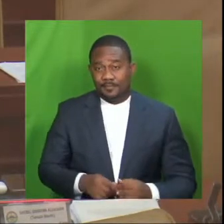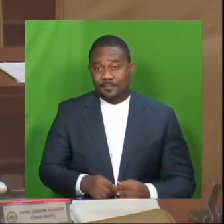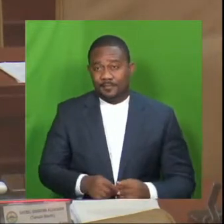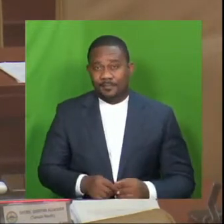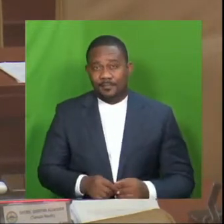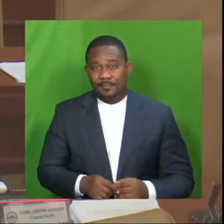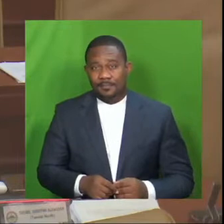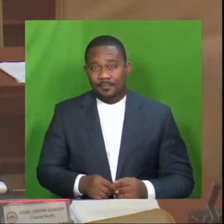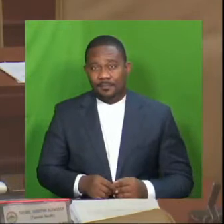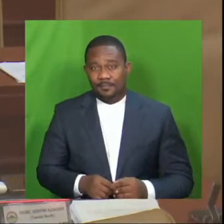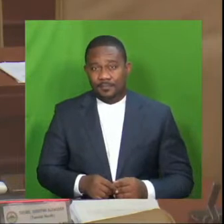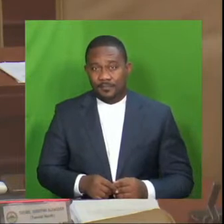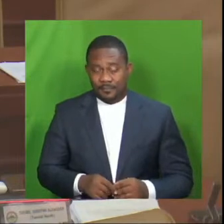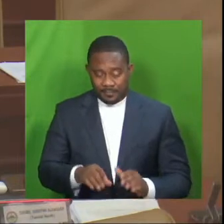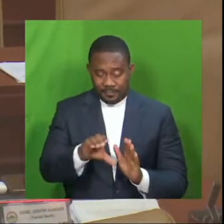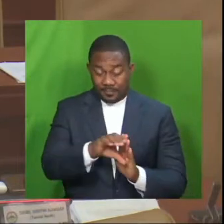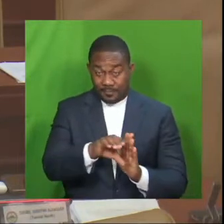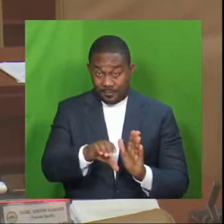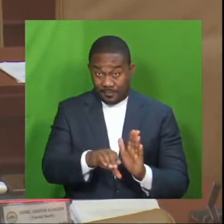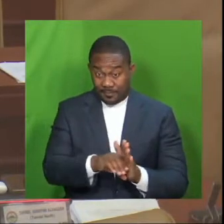Speaker, Article